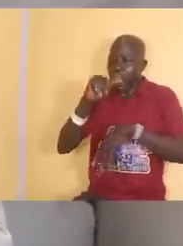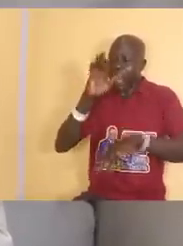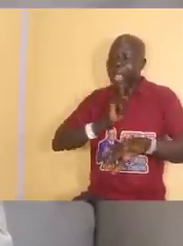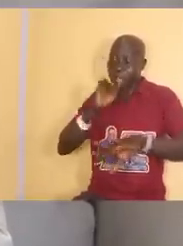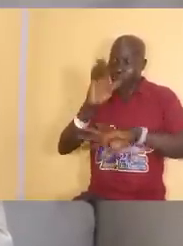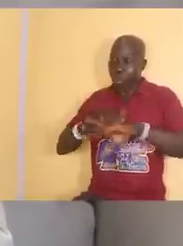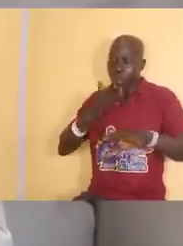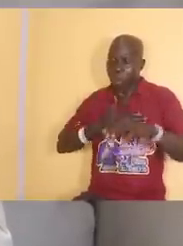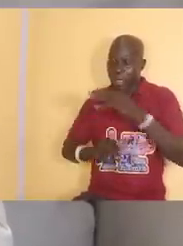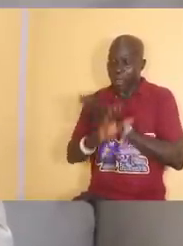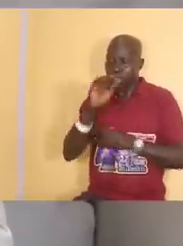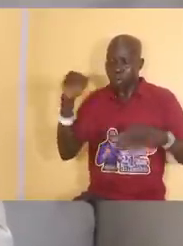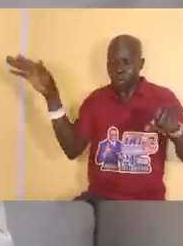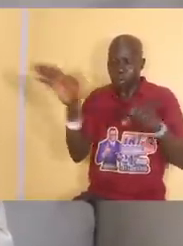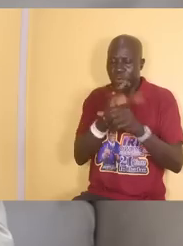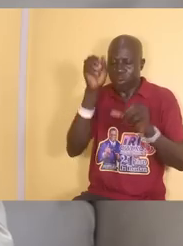I call out to my God.